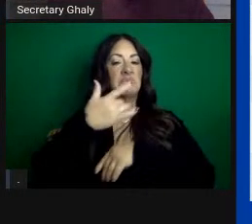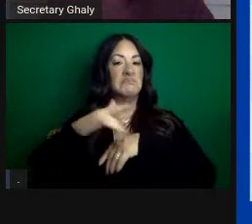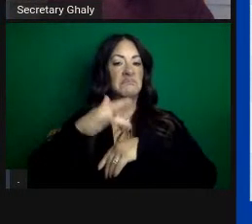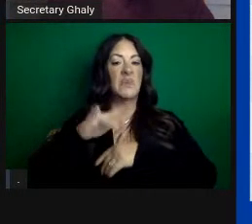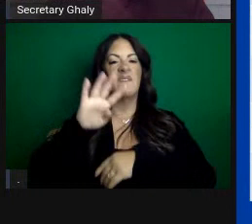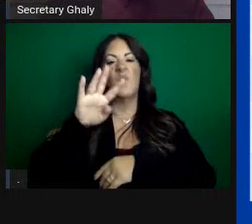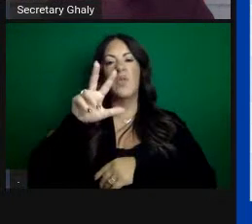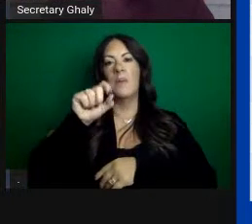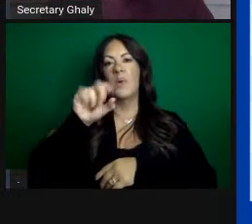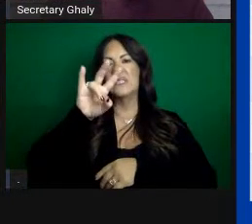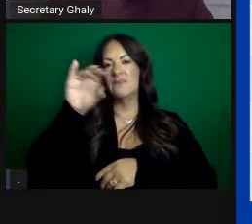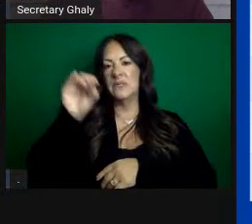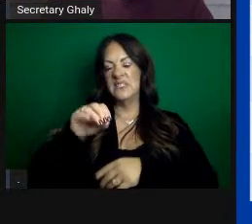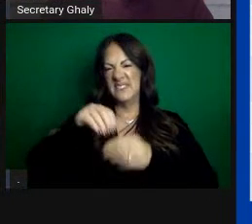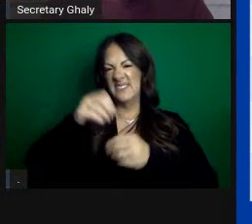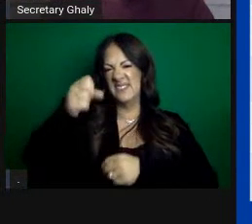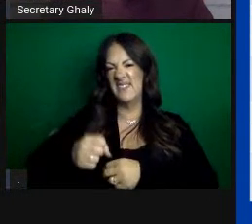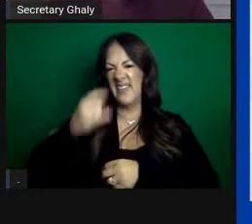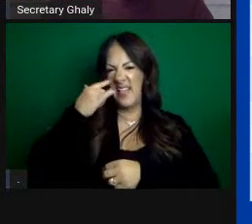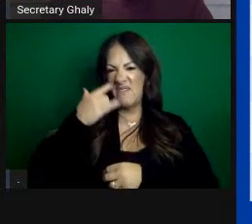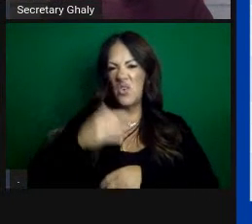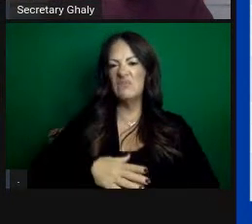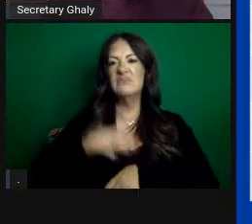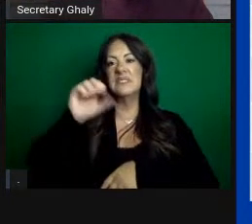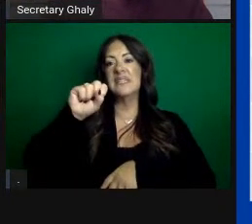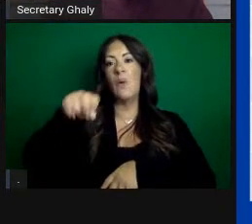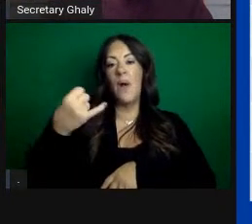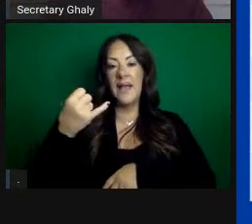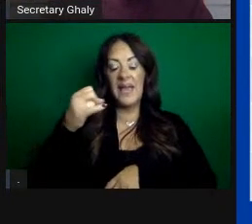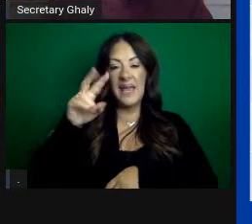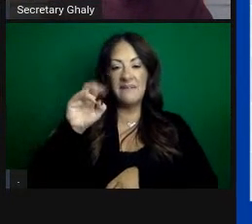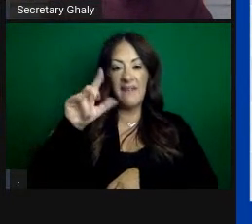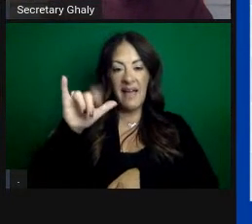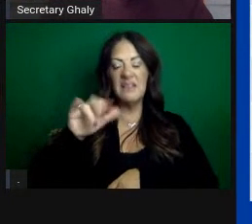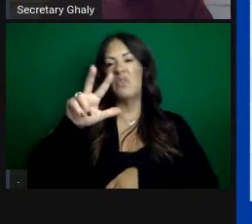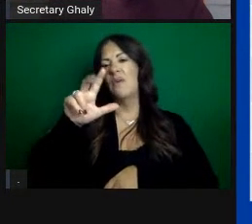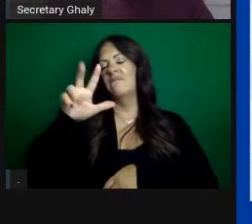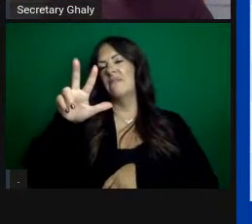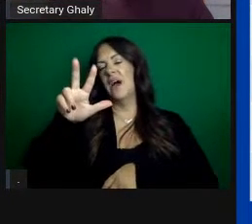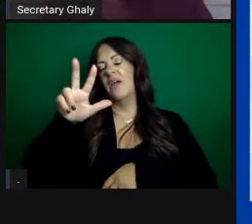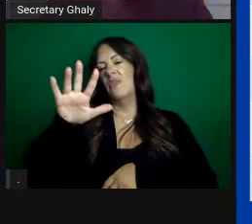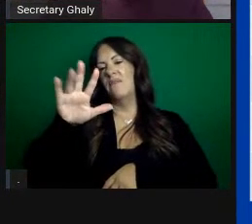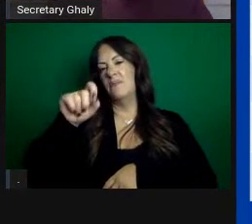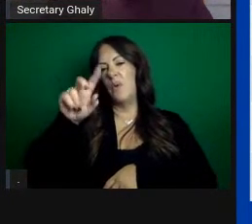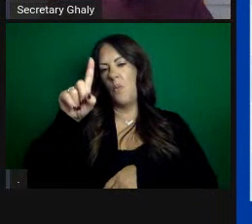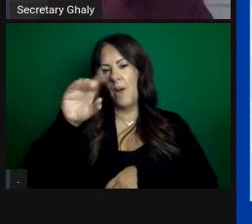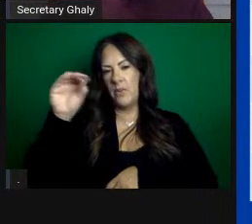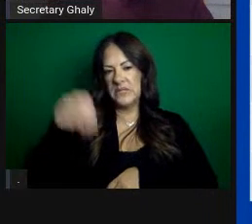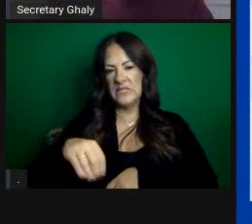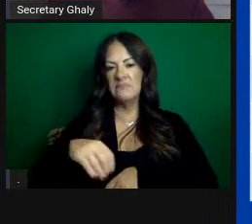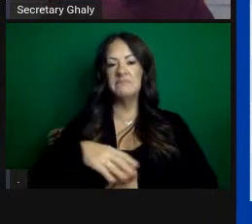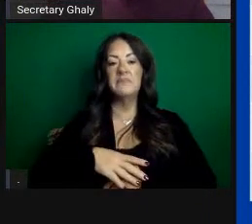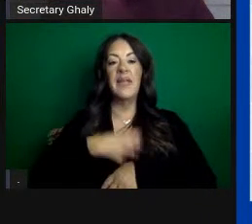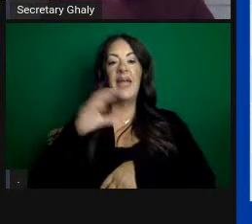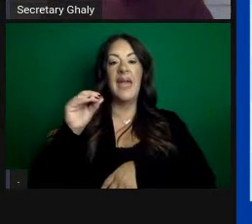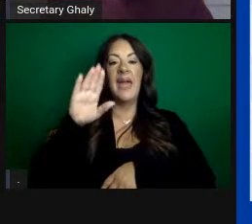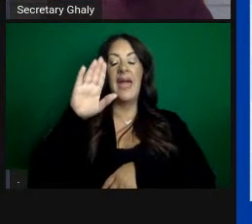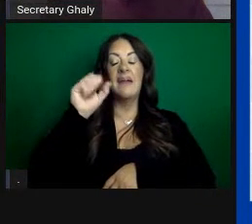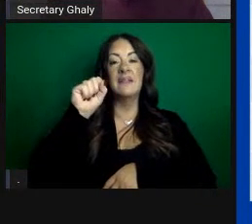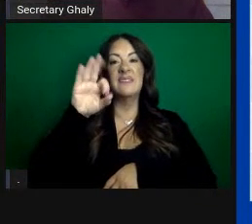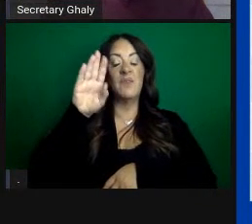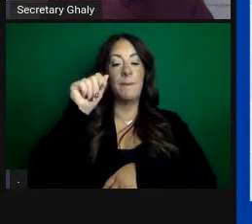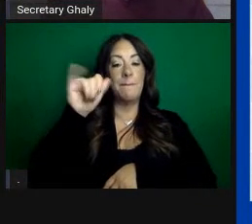33.3 in the Bay Area, Greater Sacramento, also above 30 at 31.4. And Northern California, our